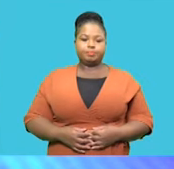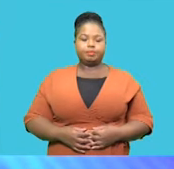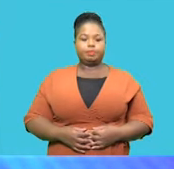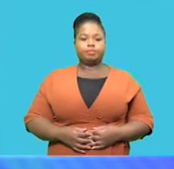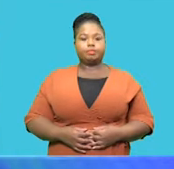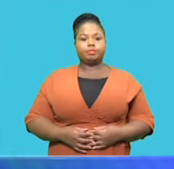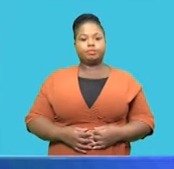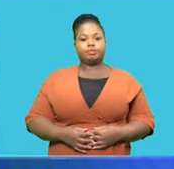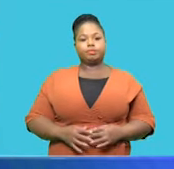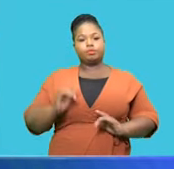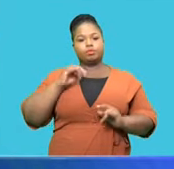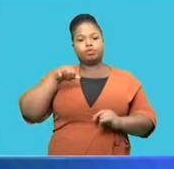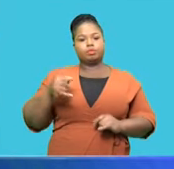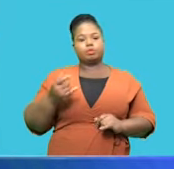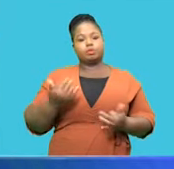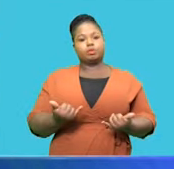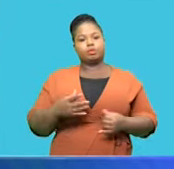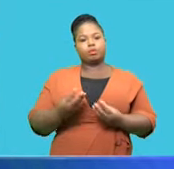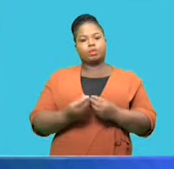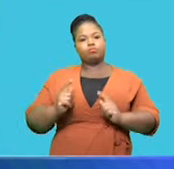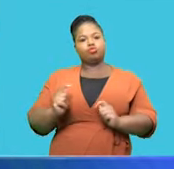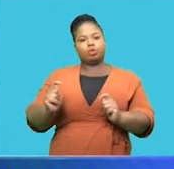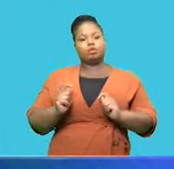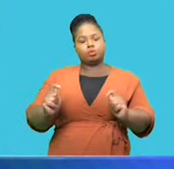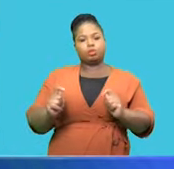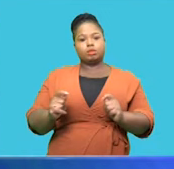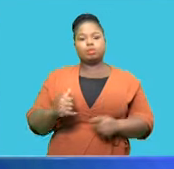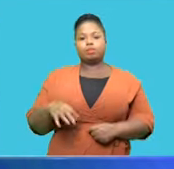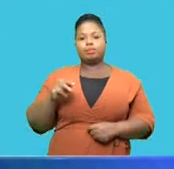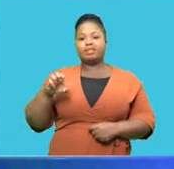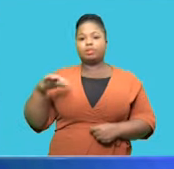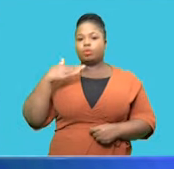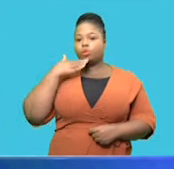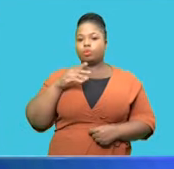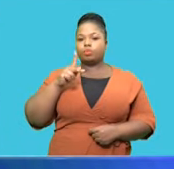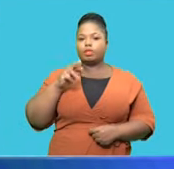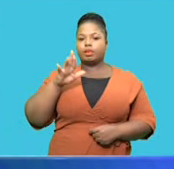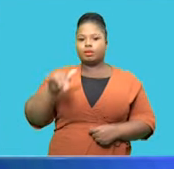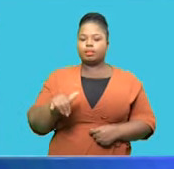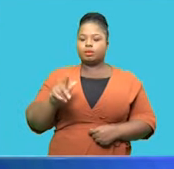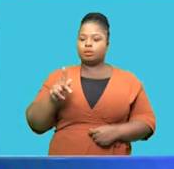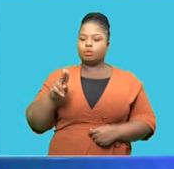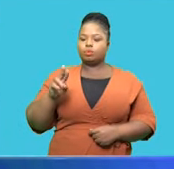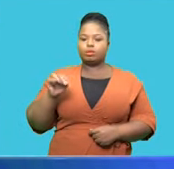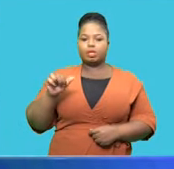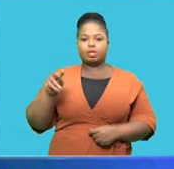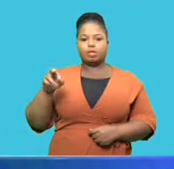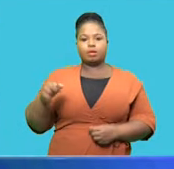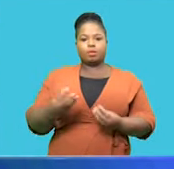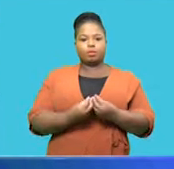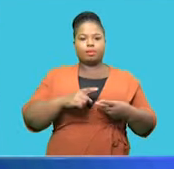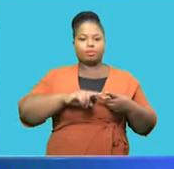Ilungu leKomiti kaSodolophu ejongene nezoThutho kwisiXeko sase Goli ukheni kunene ekunye namagosa e-Arhente yeNdlela